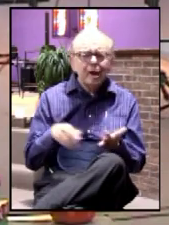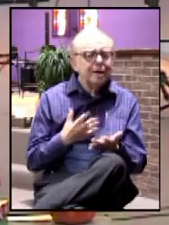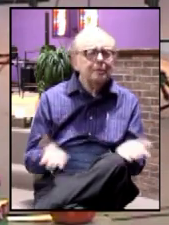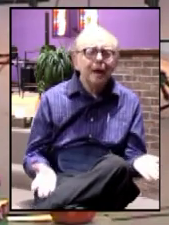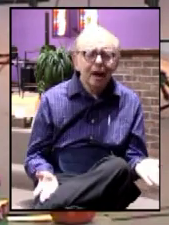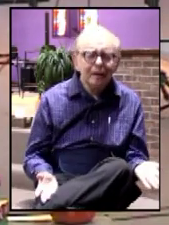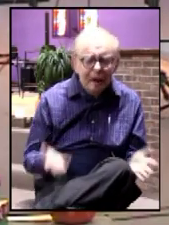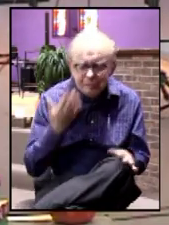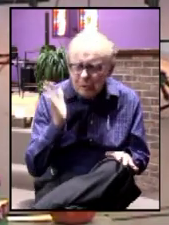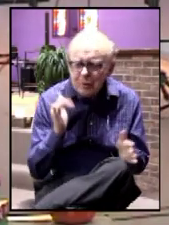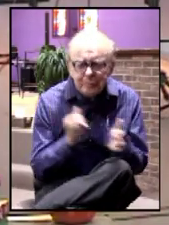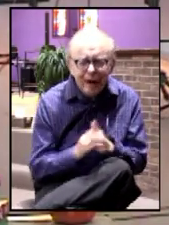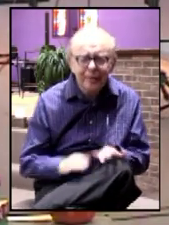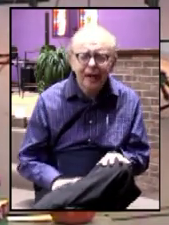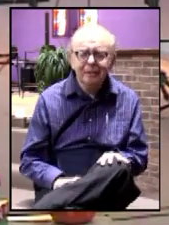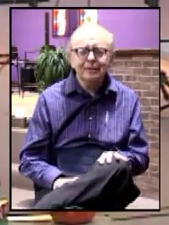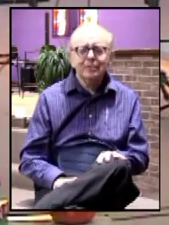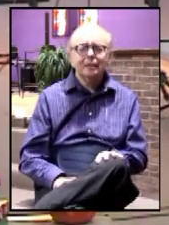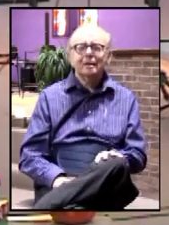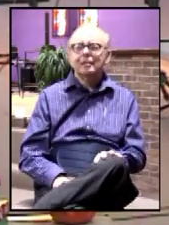things?